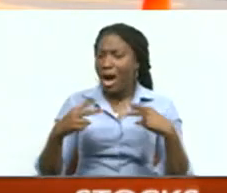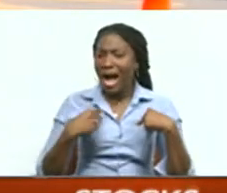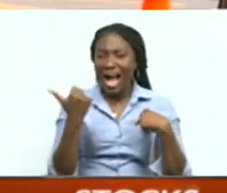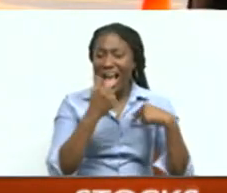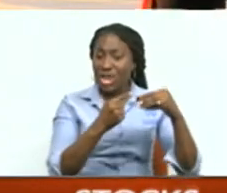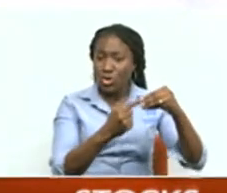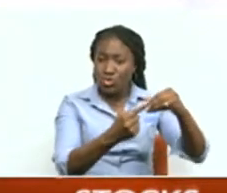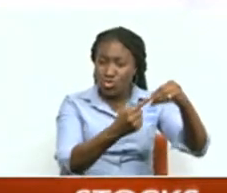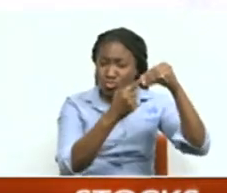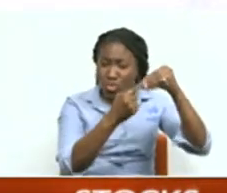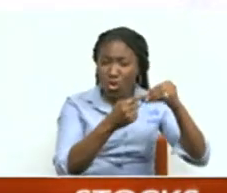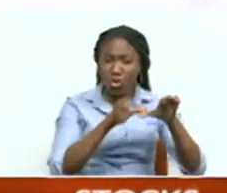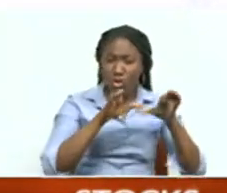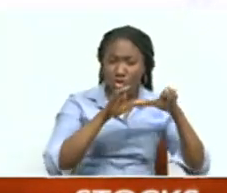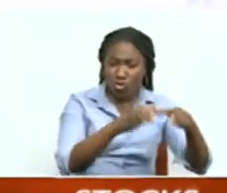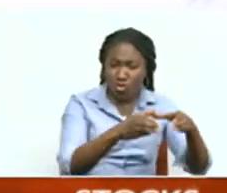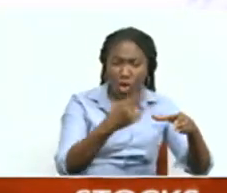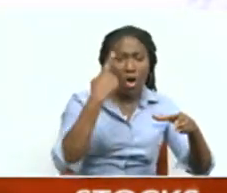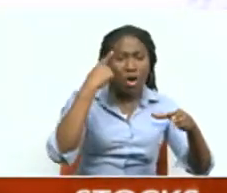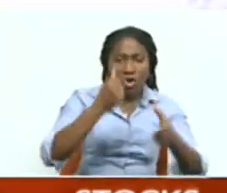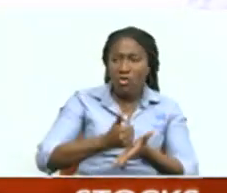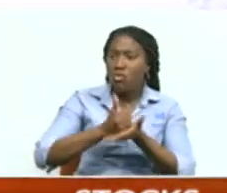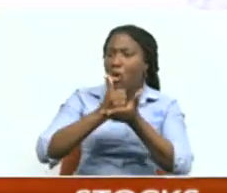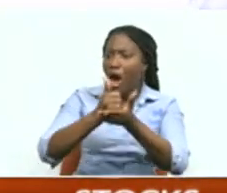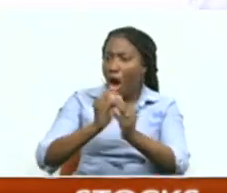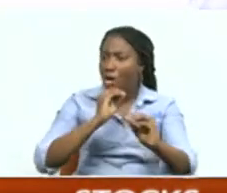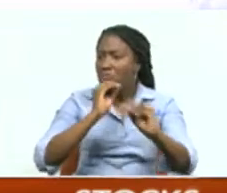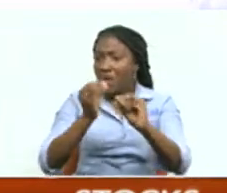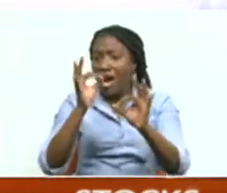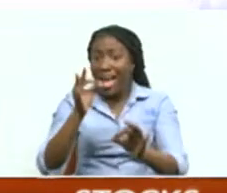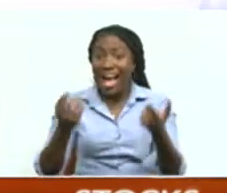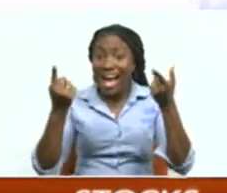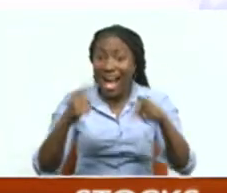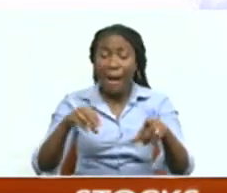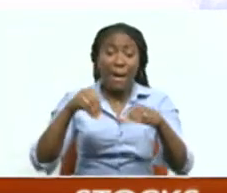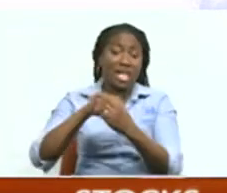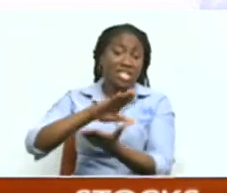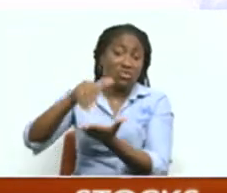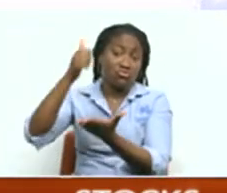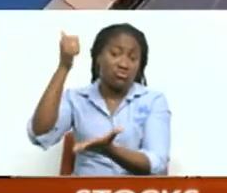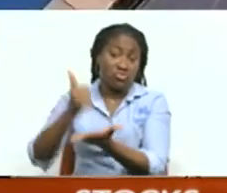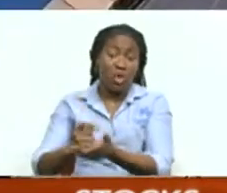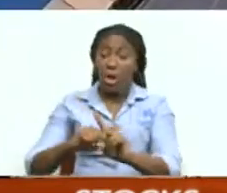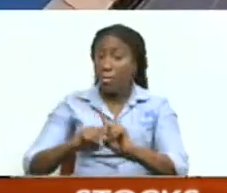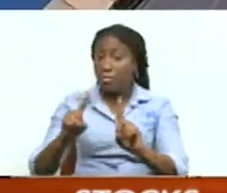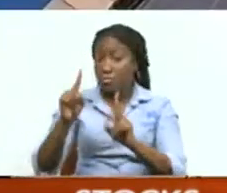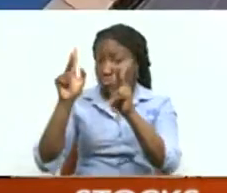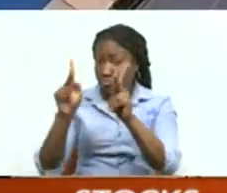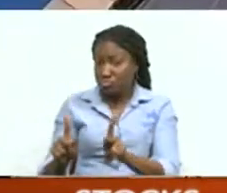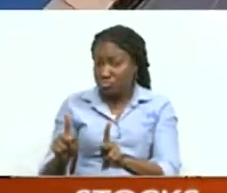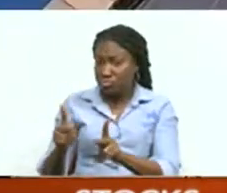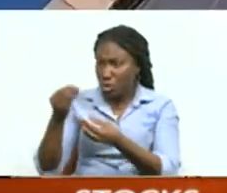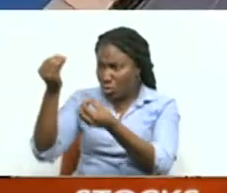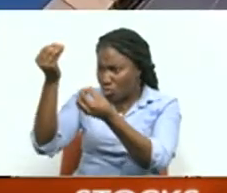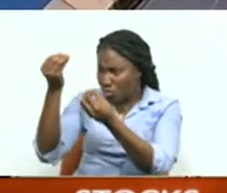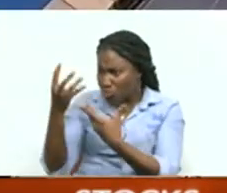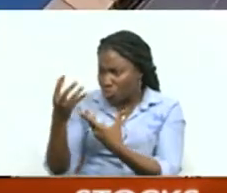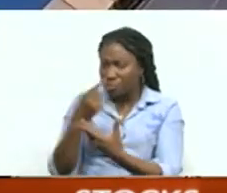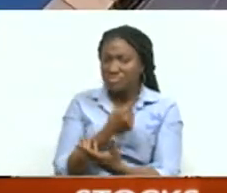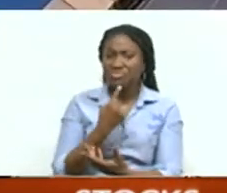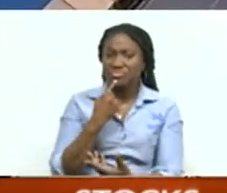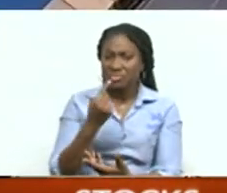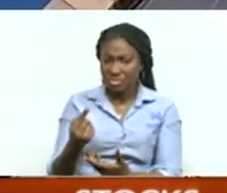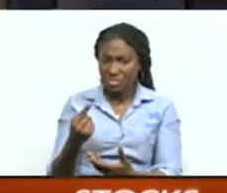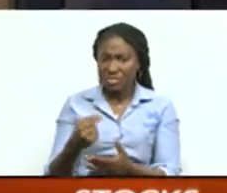address cybersecurity concerns at the central bank currently. However, according to Michelle Francis Panto, Deputy Inspector of